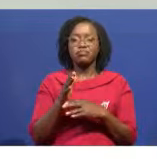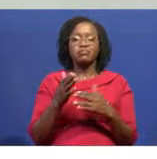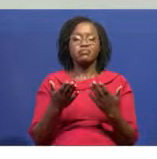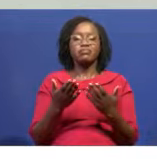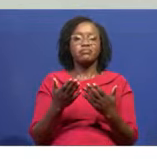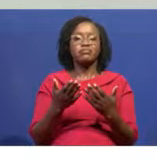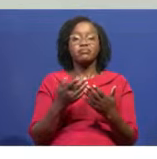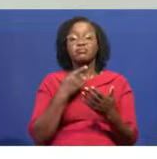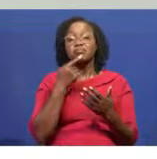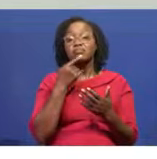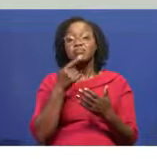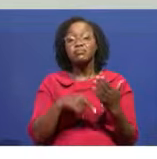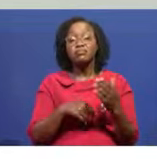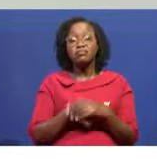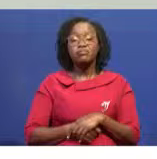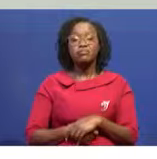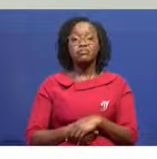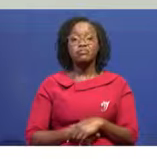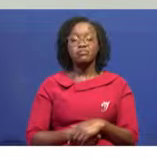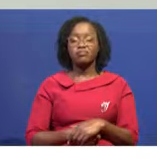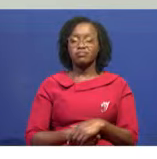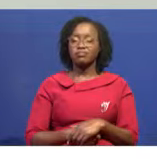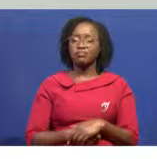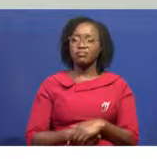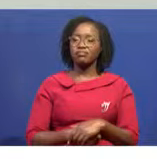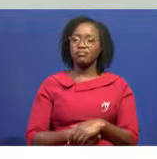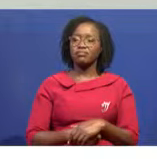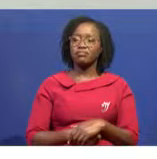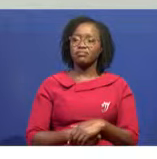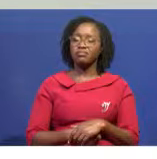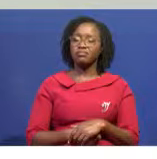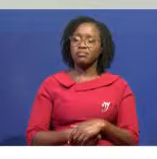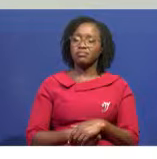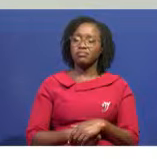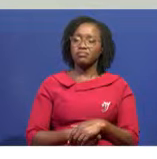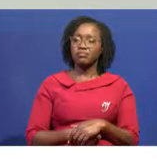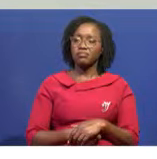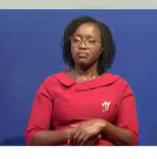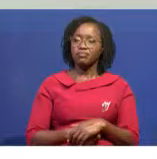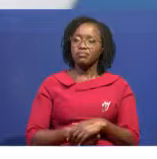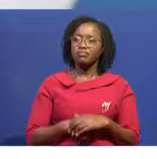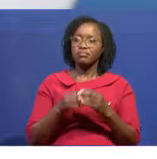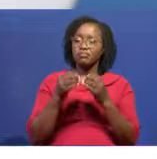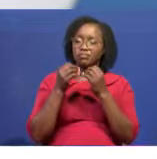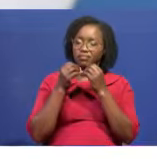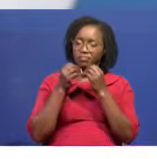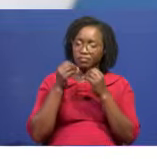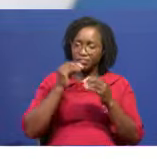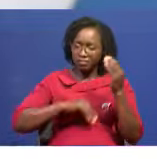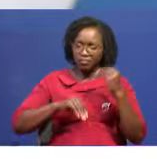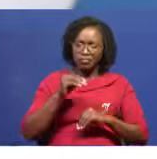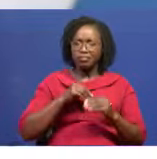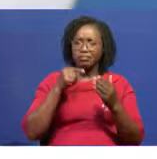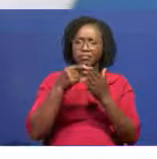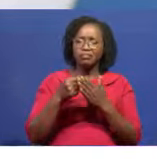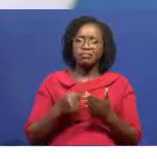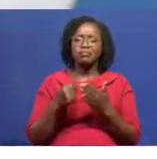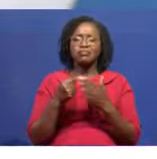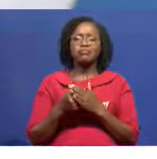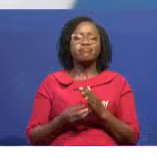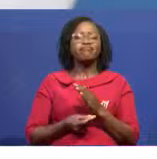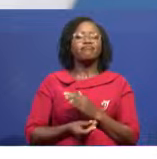wanyonge? What are they telling you about this corruption? Well, the corruption discussion is a whole